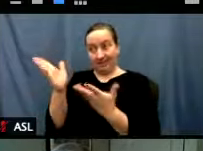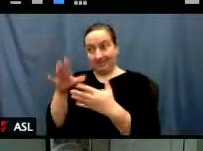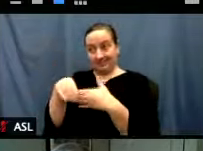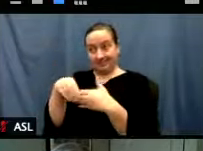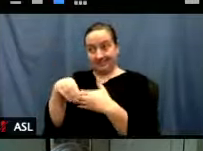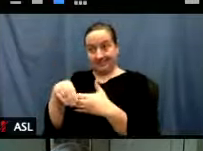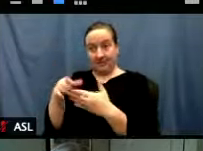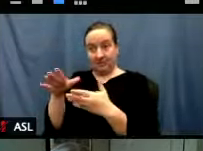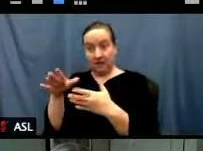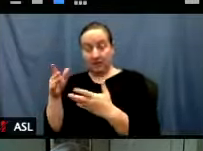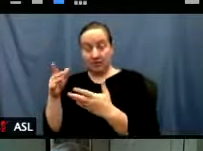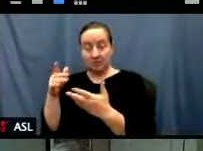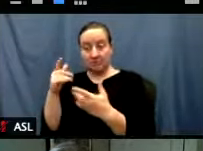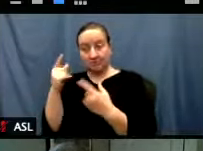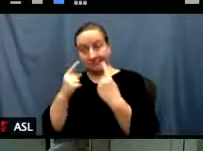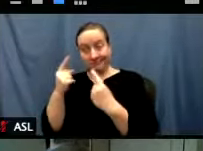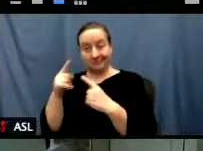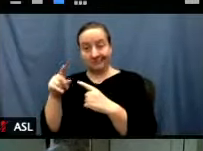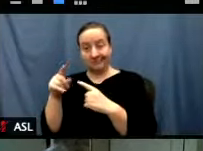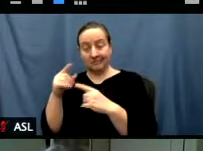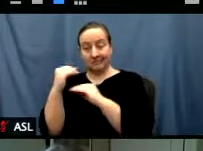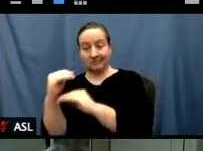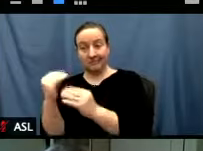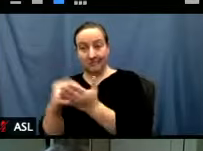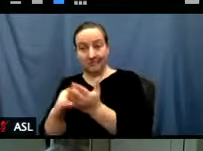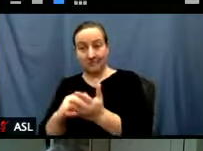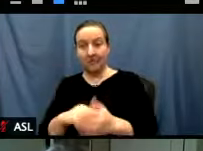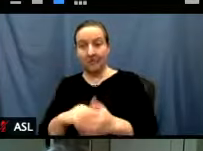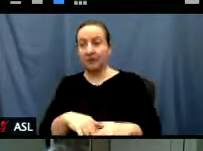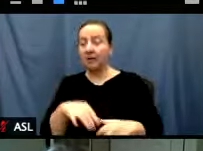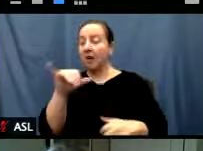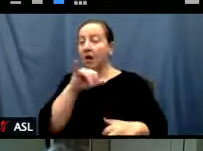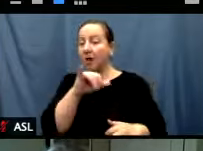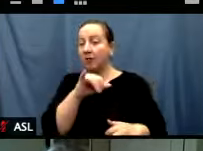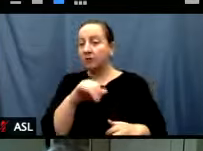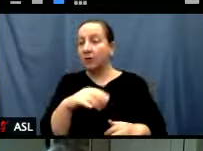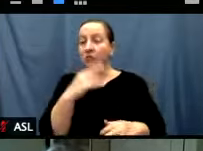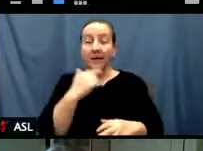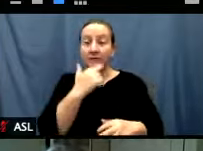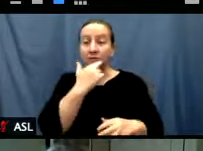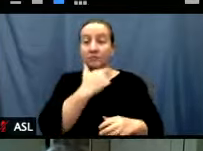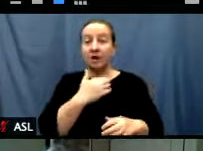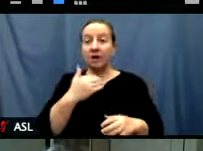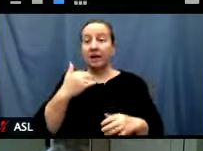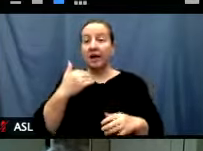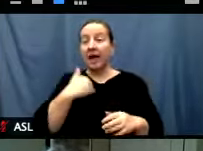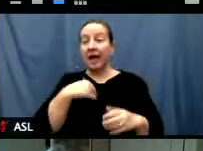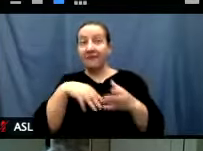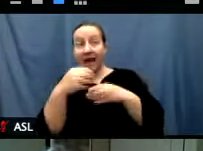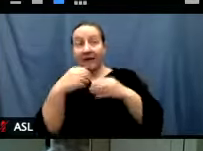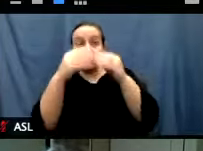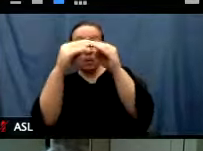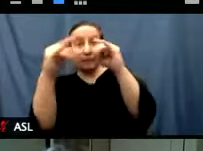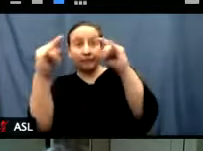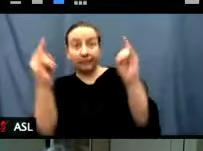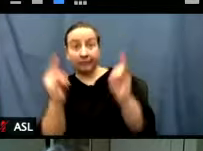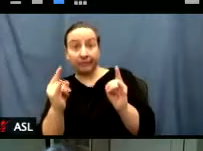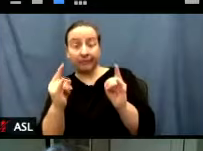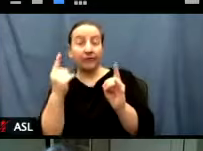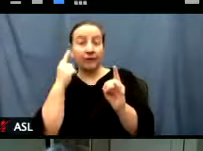the restaurants that built outdoor venues that are enclosed, but for one family, are those still restricted in level red?